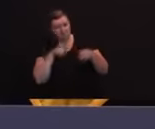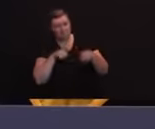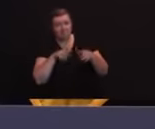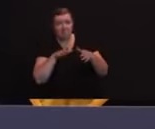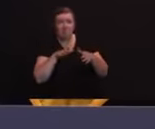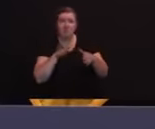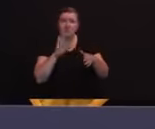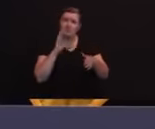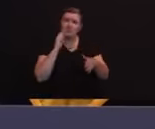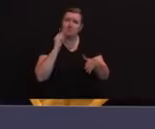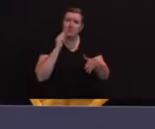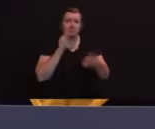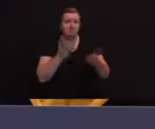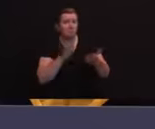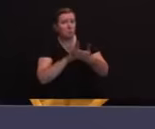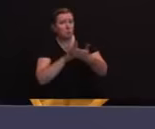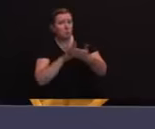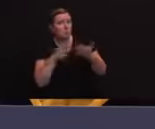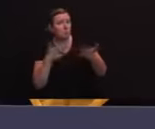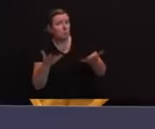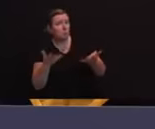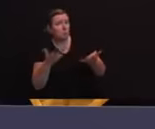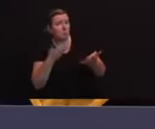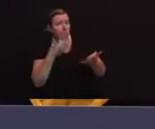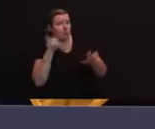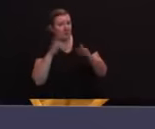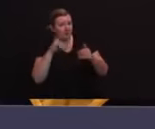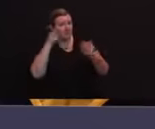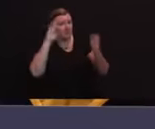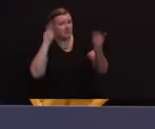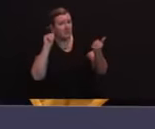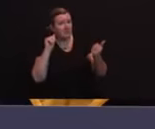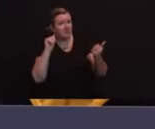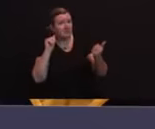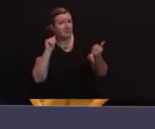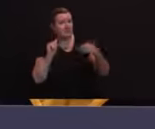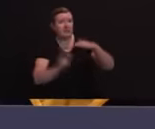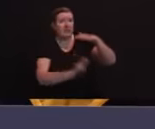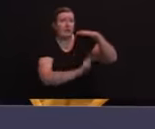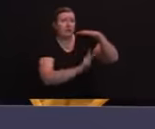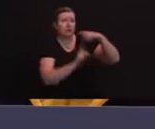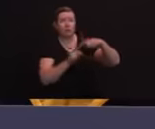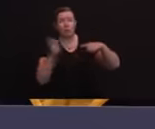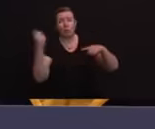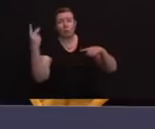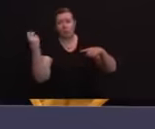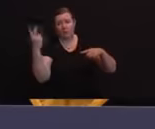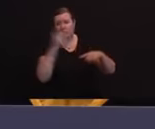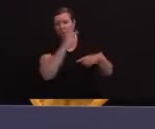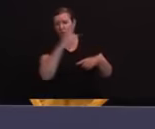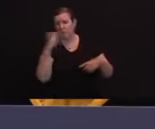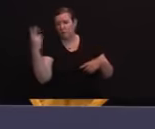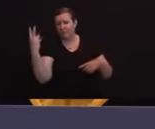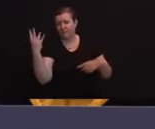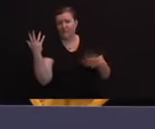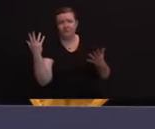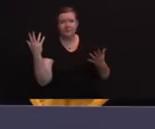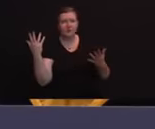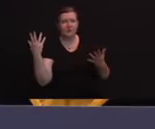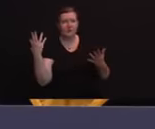been better than we could have expected, pre-K to 12, but particularly pre-K to 8, I think, is really